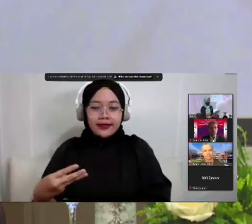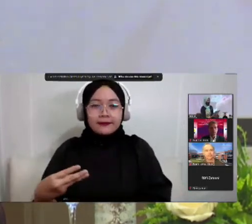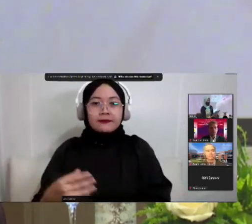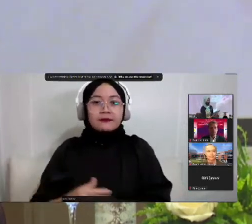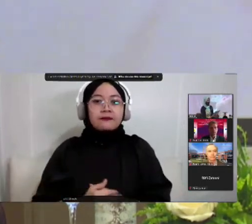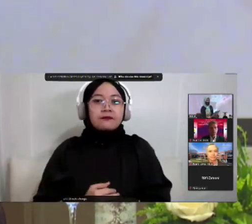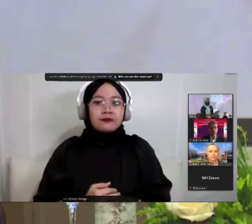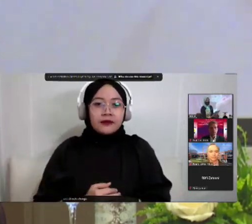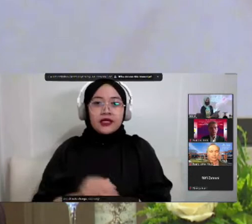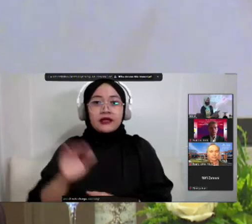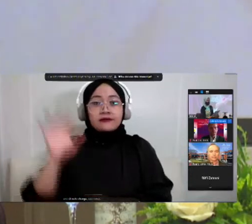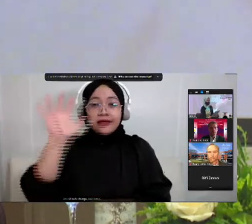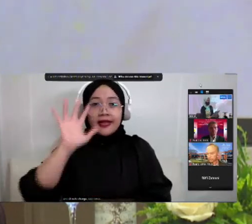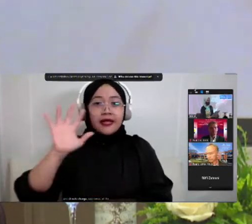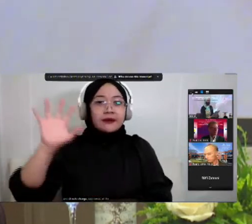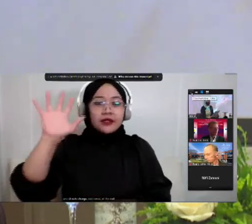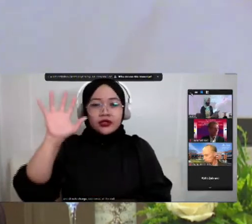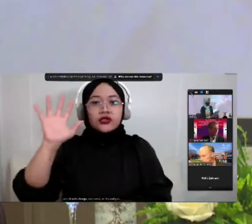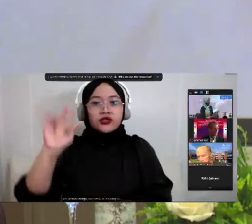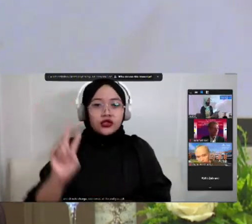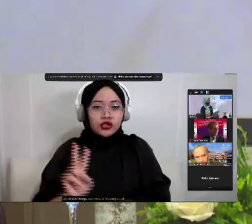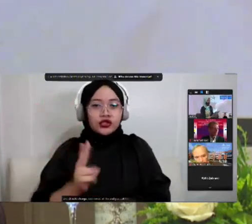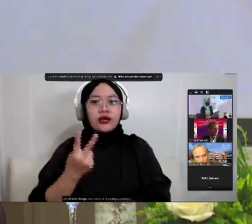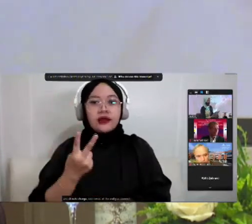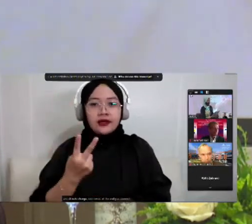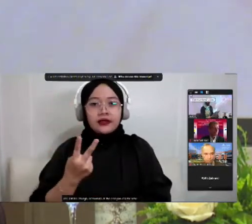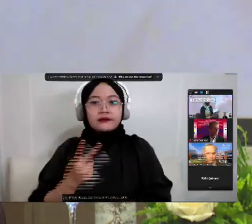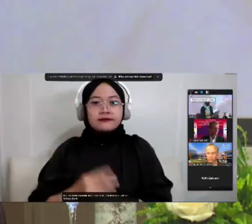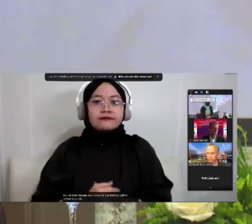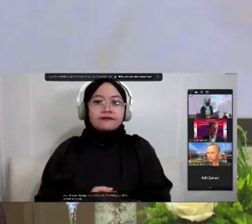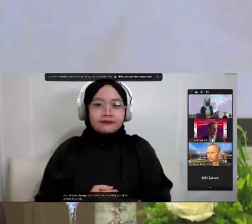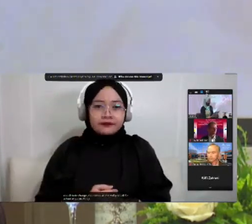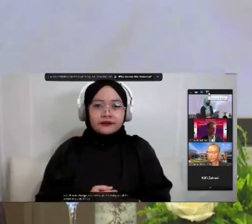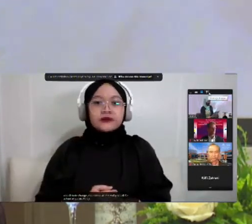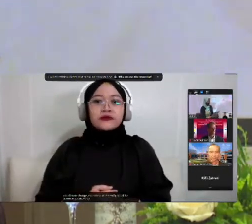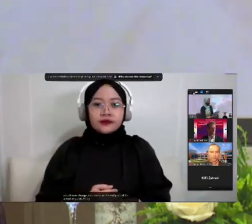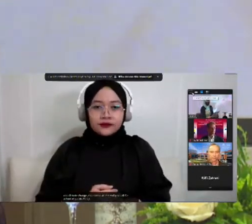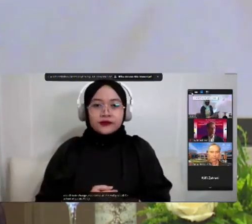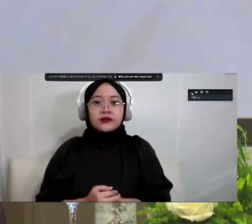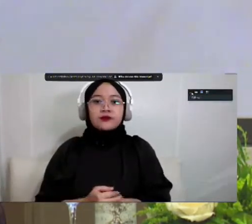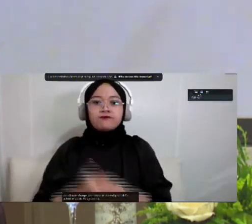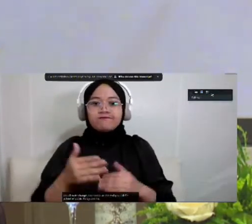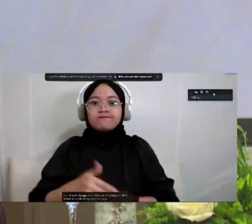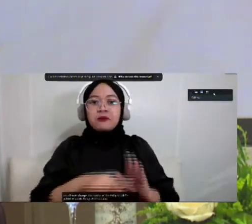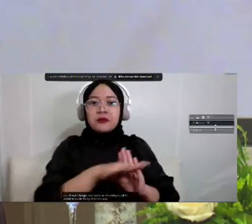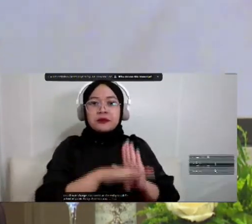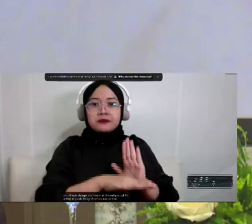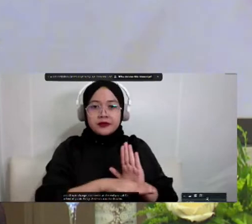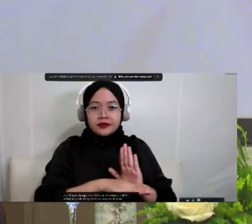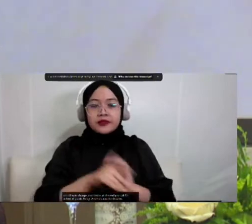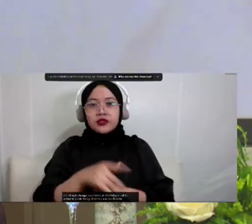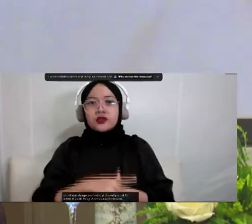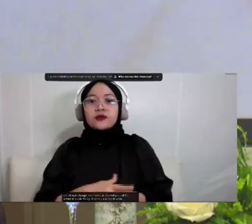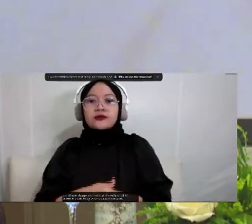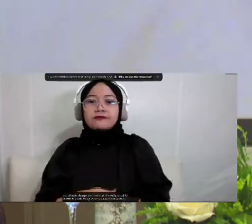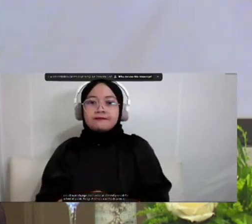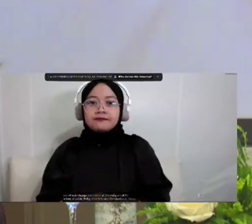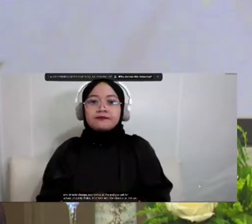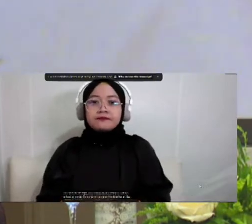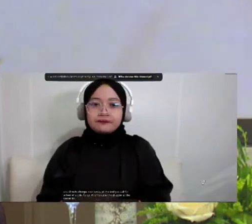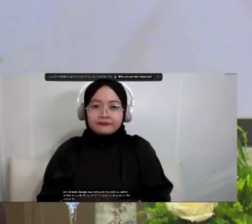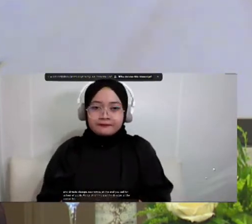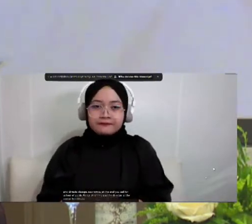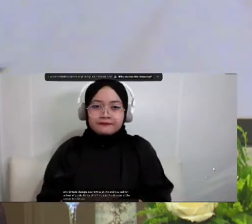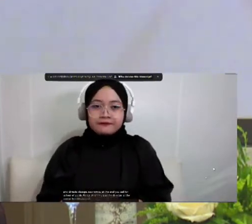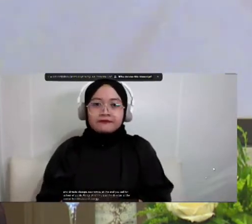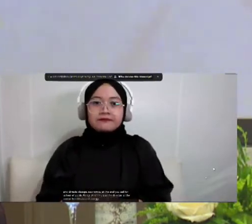change economics at the ANU Crawford School of Public Policy, and he's also the director at the Center for Climate and